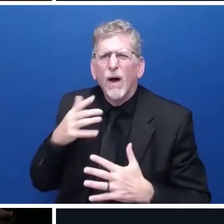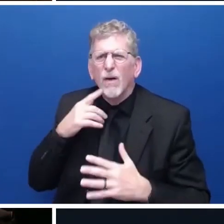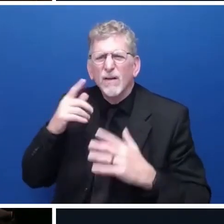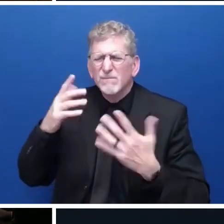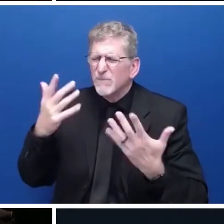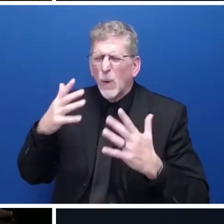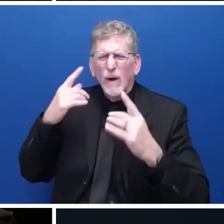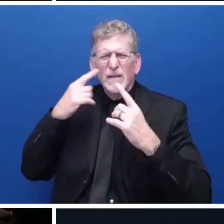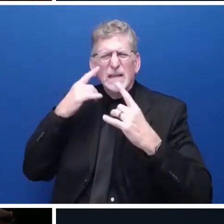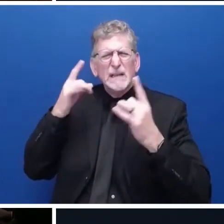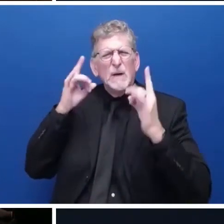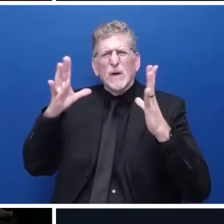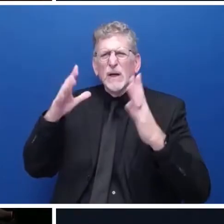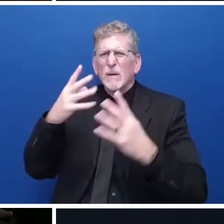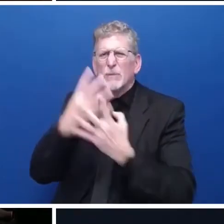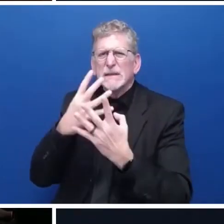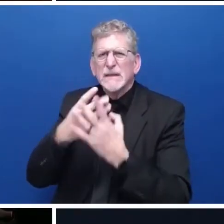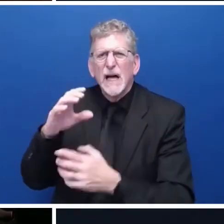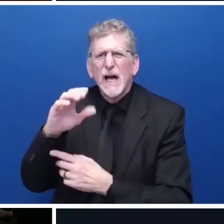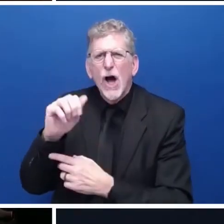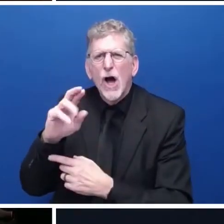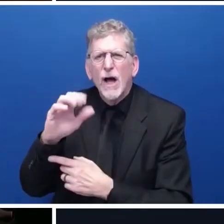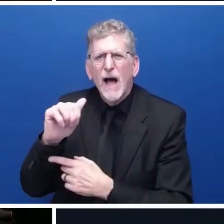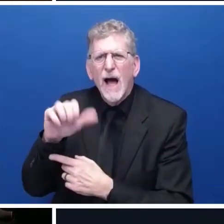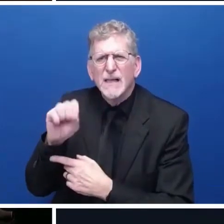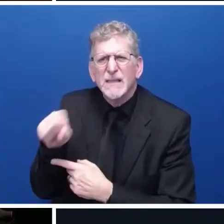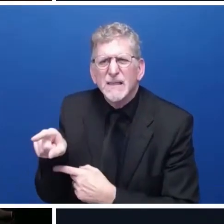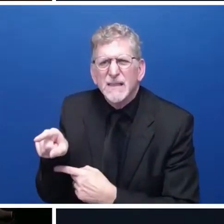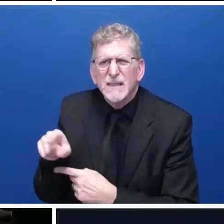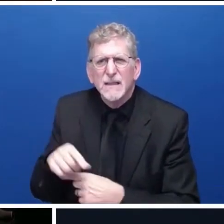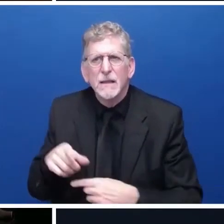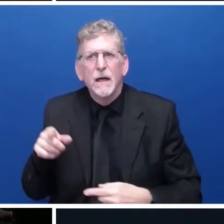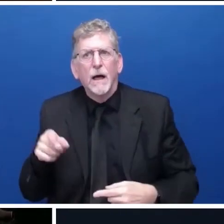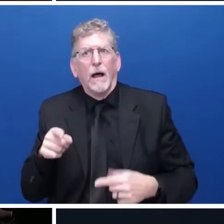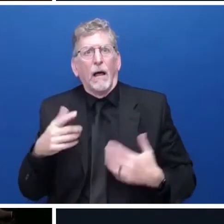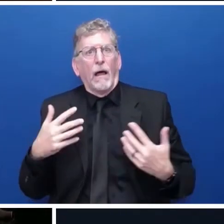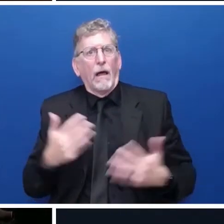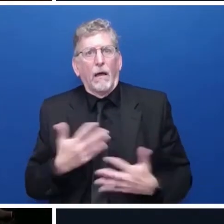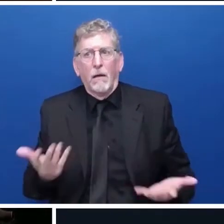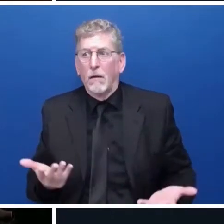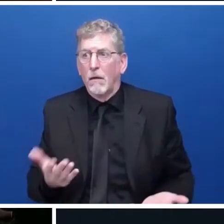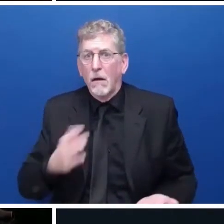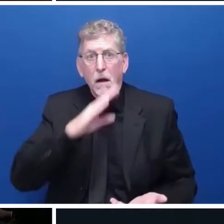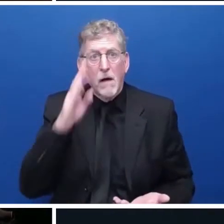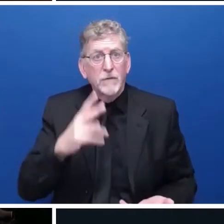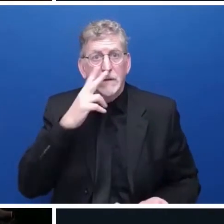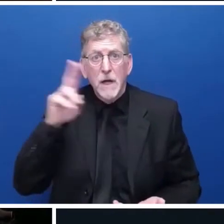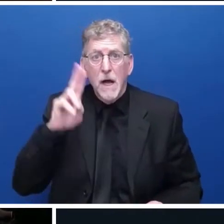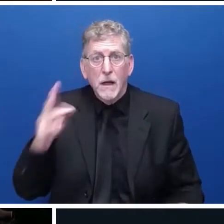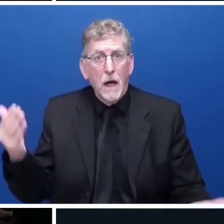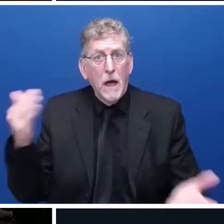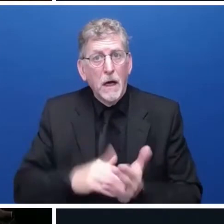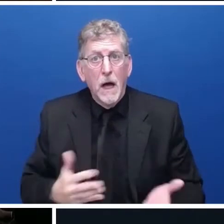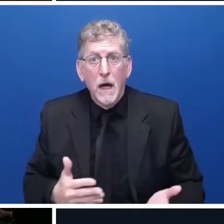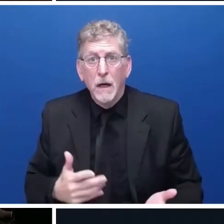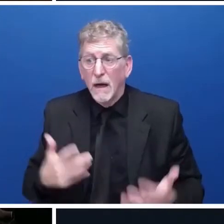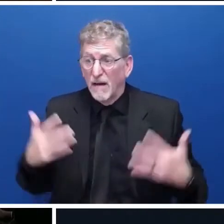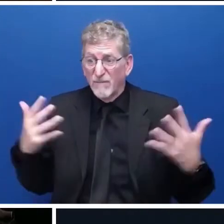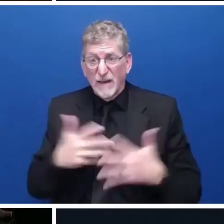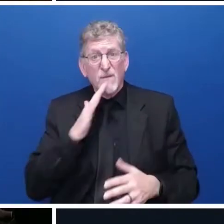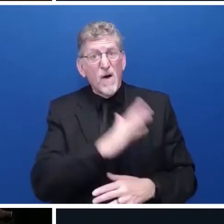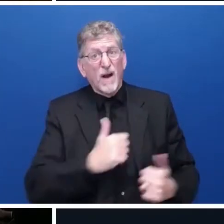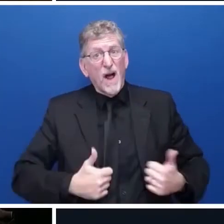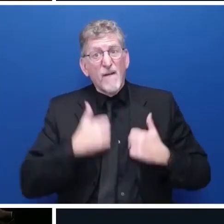But since the raid, we have worked with the new leadership, and they have ordered the closure of that vile prison and released hundreds of